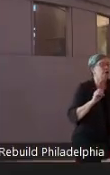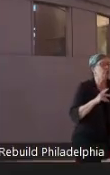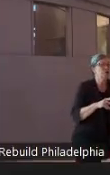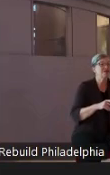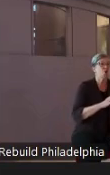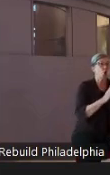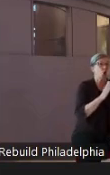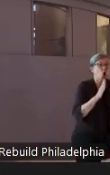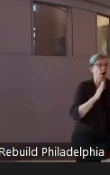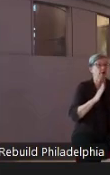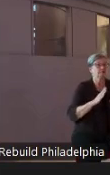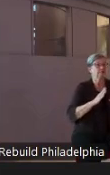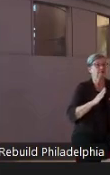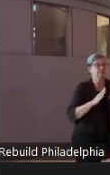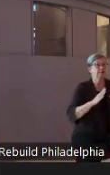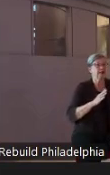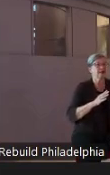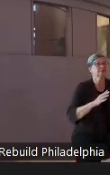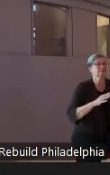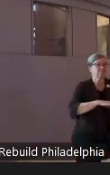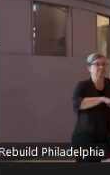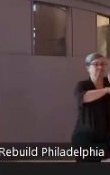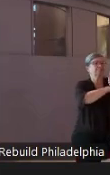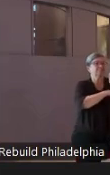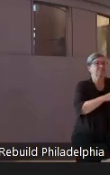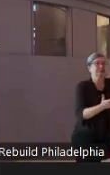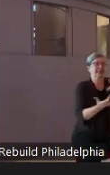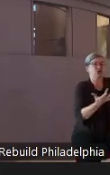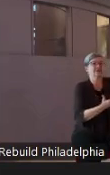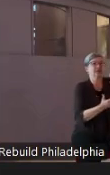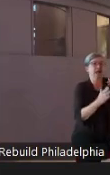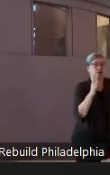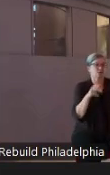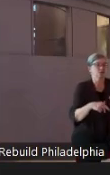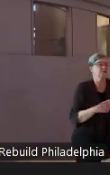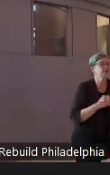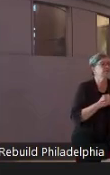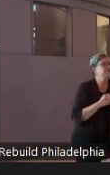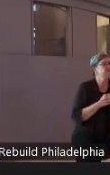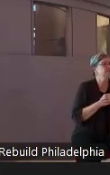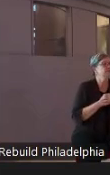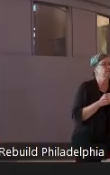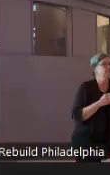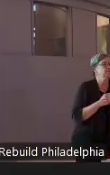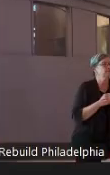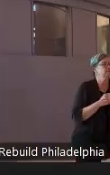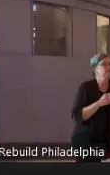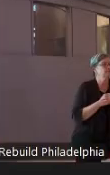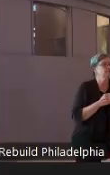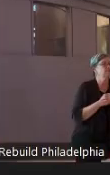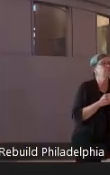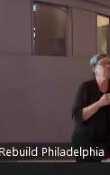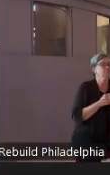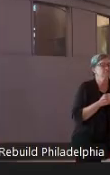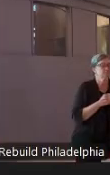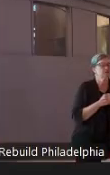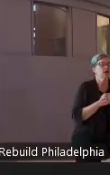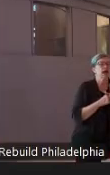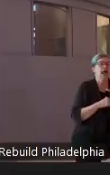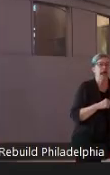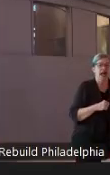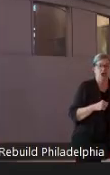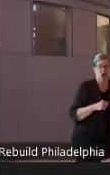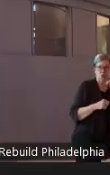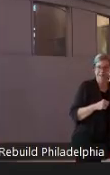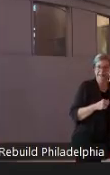for art at the Carousel House. And so you'll have a chance to see what those options